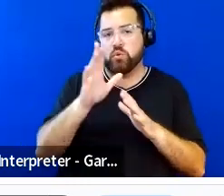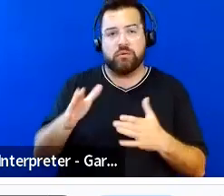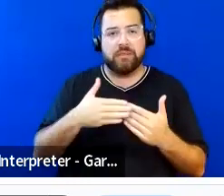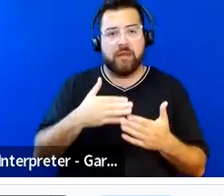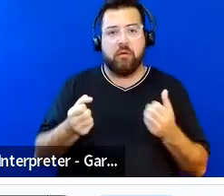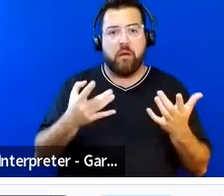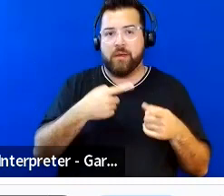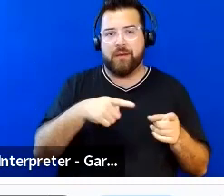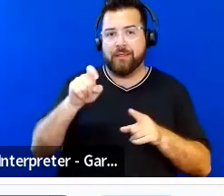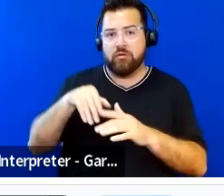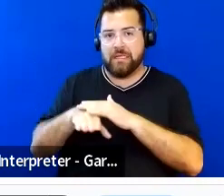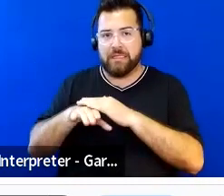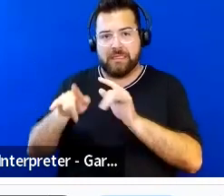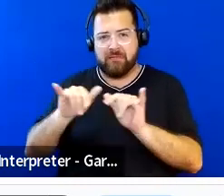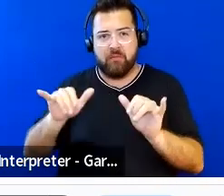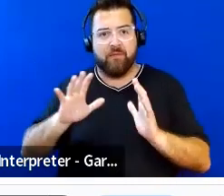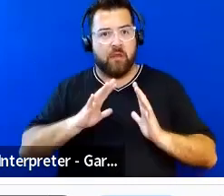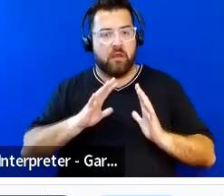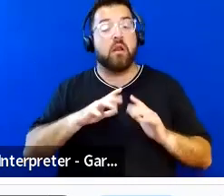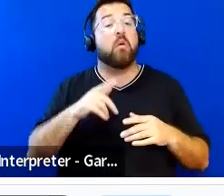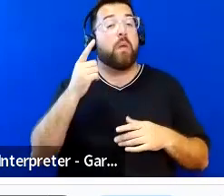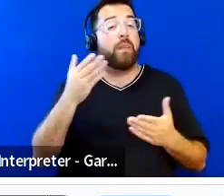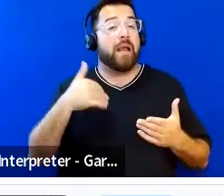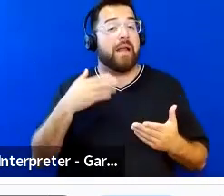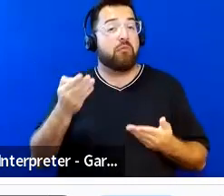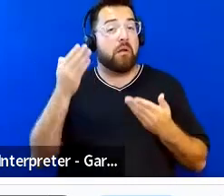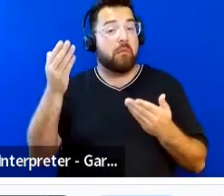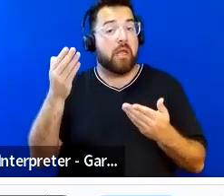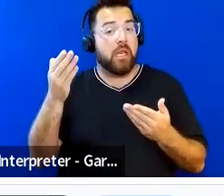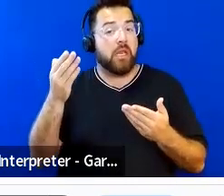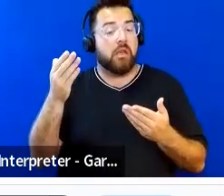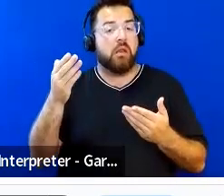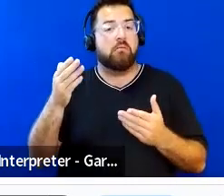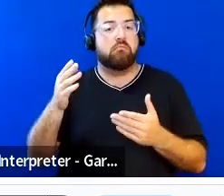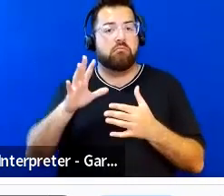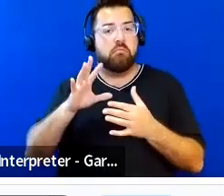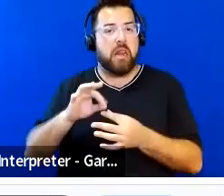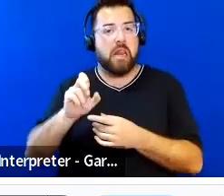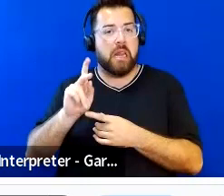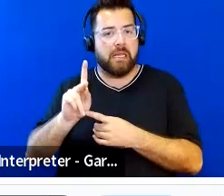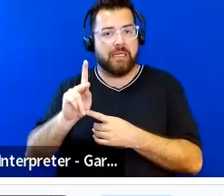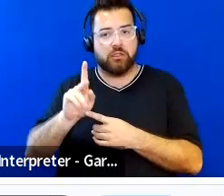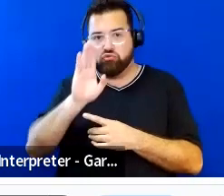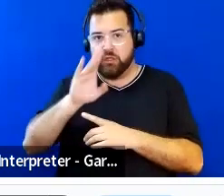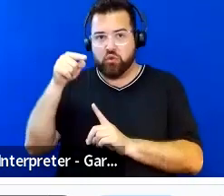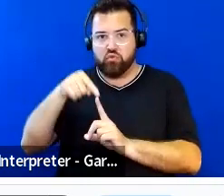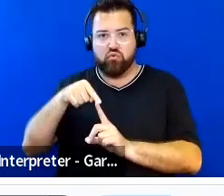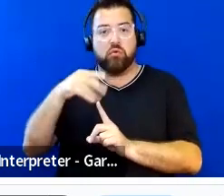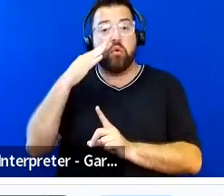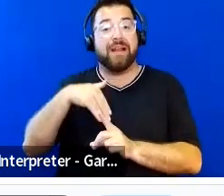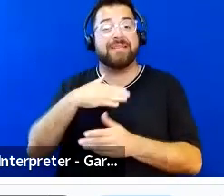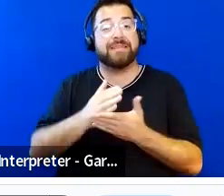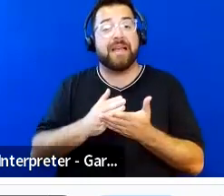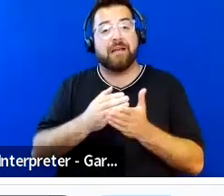time. The thing that I would recommend is linking to it. There are copyright limits